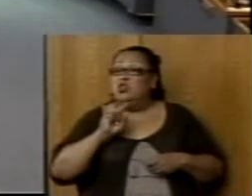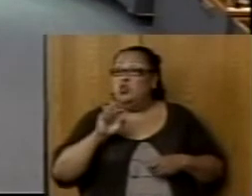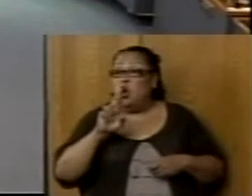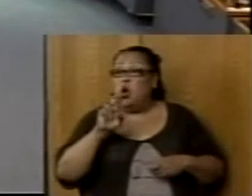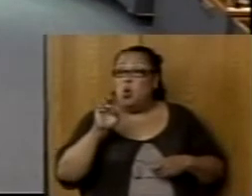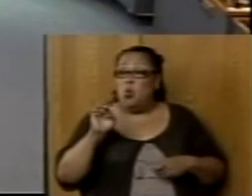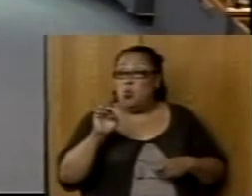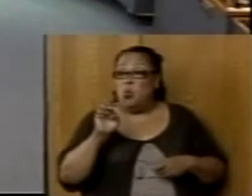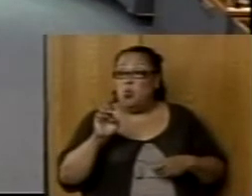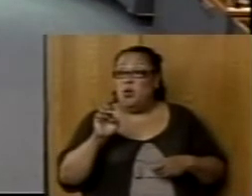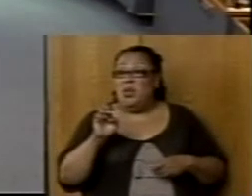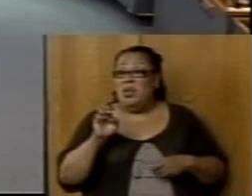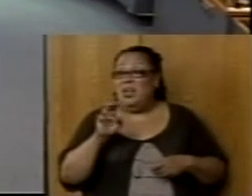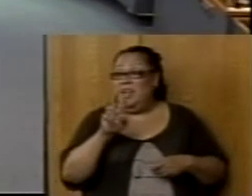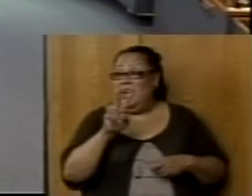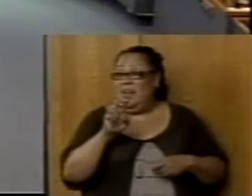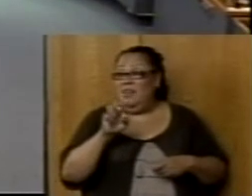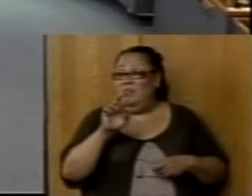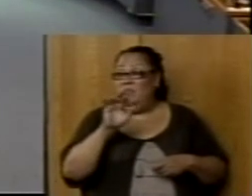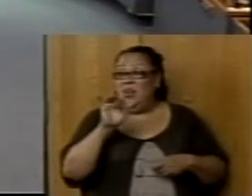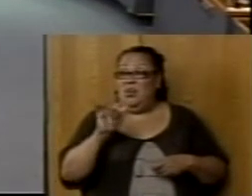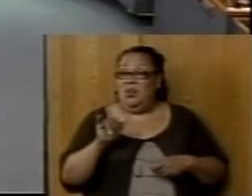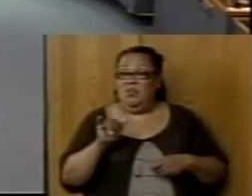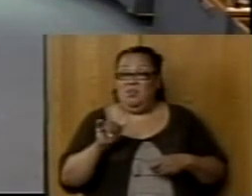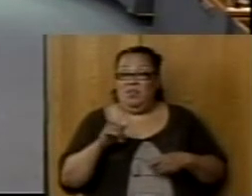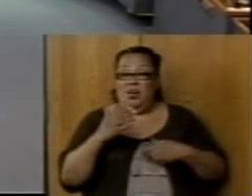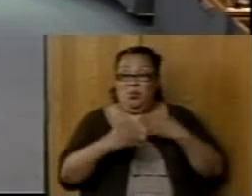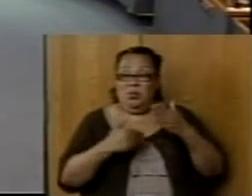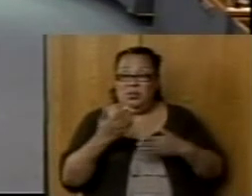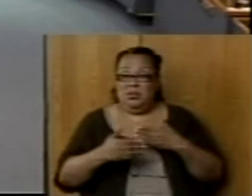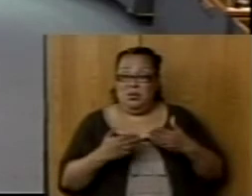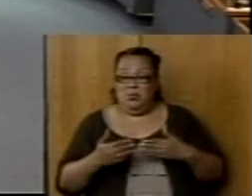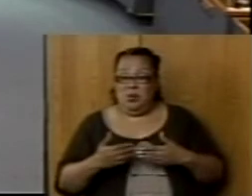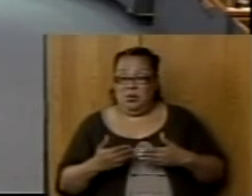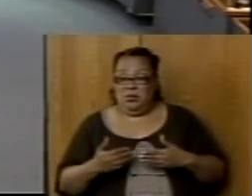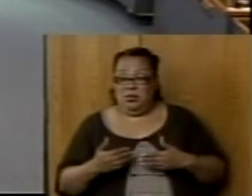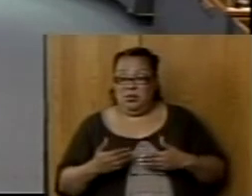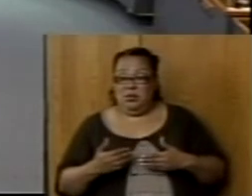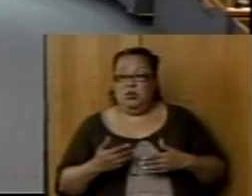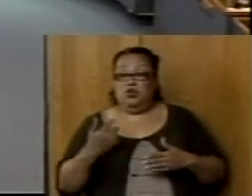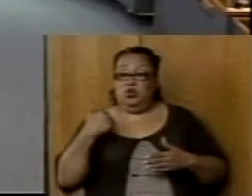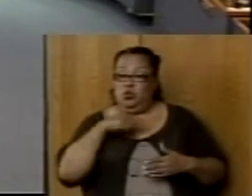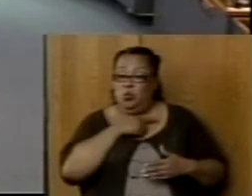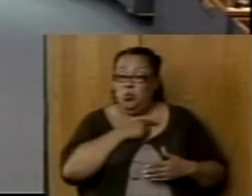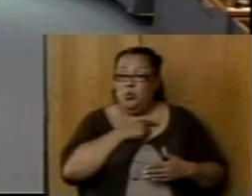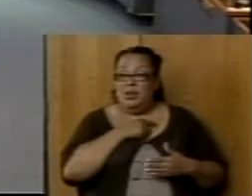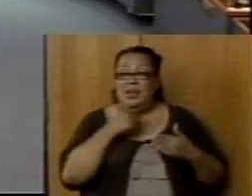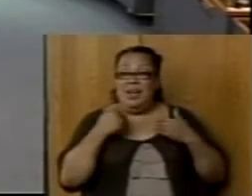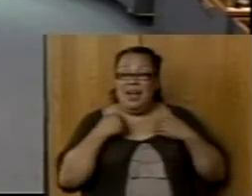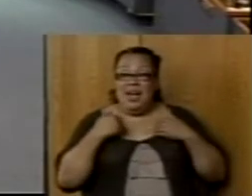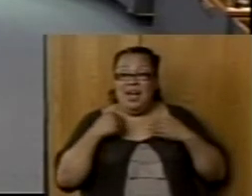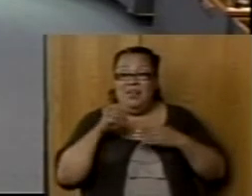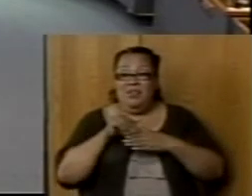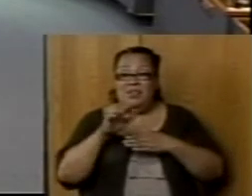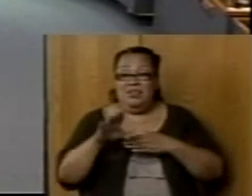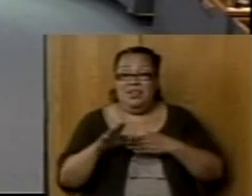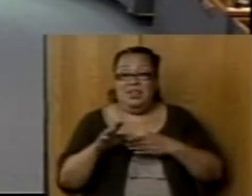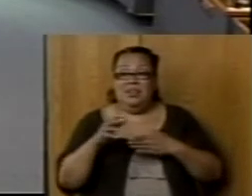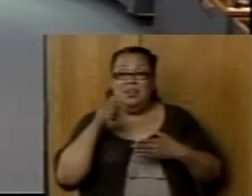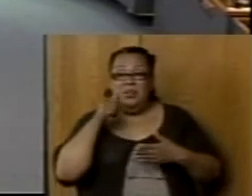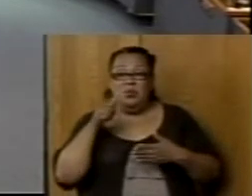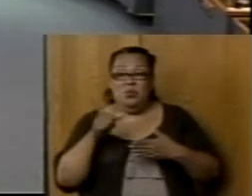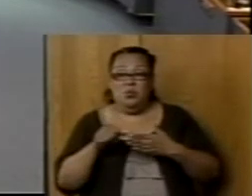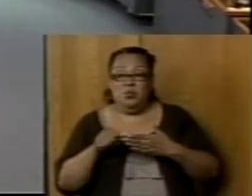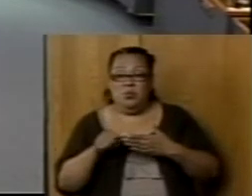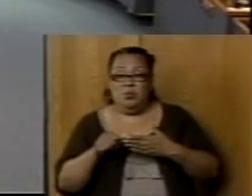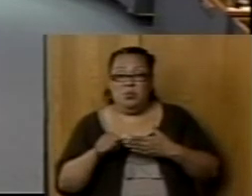re-verify what was the process of getting the invitations out. I mean, did we have they, send it through the mail and have to sign